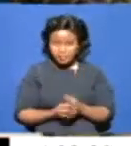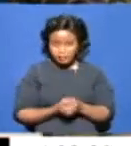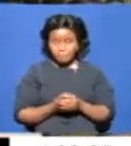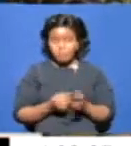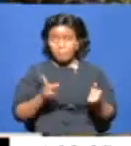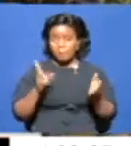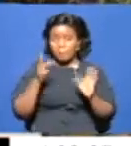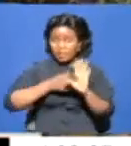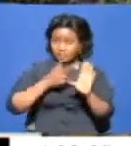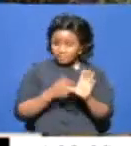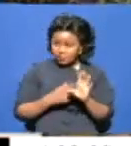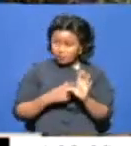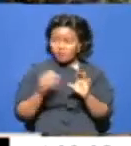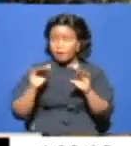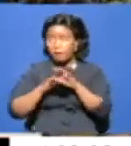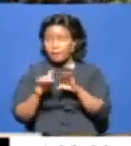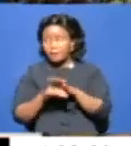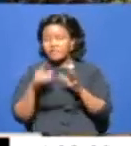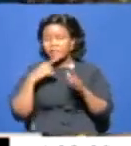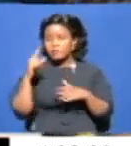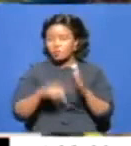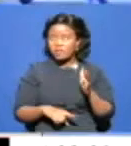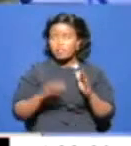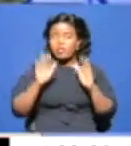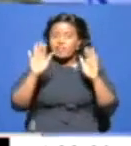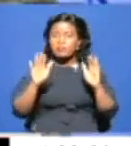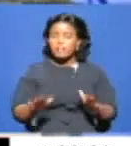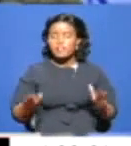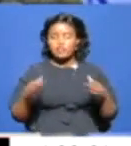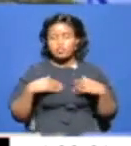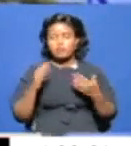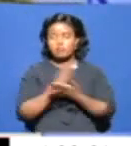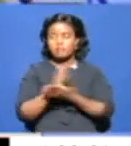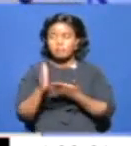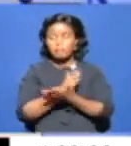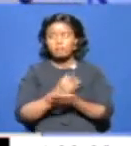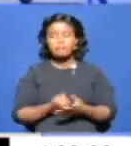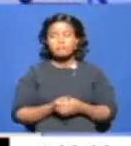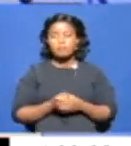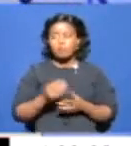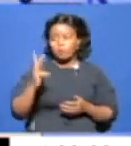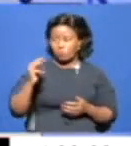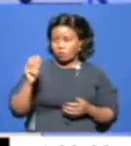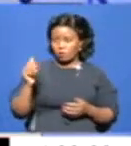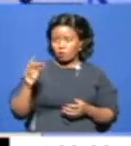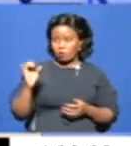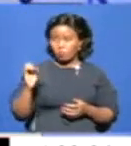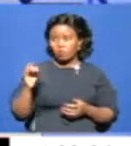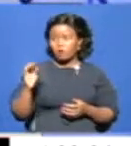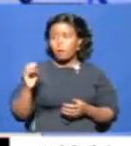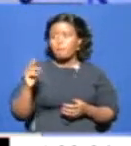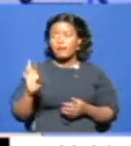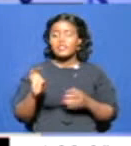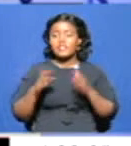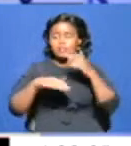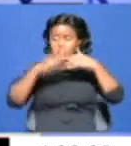underscored the need to improve on capacity building within the maritime sector. Maritime professionals are vital in